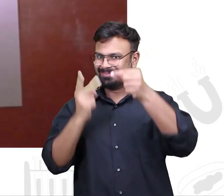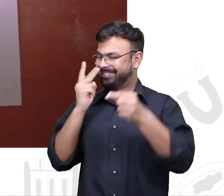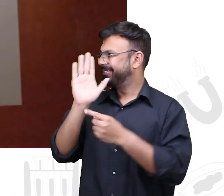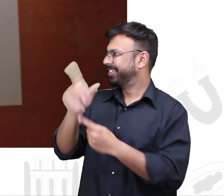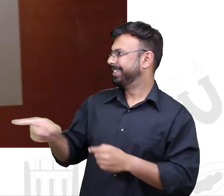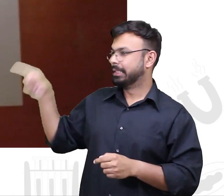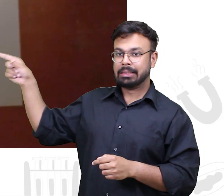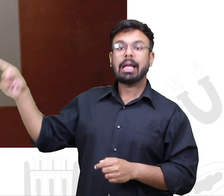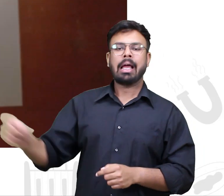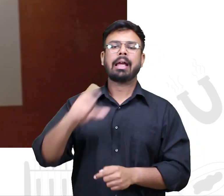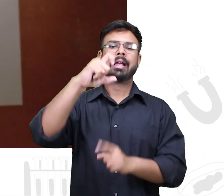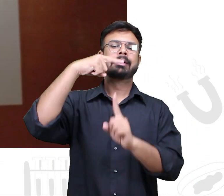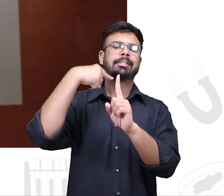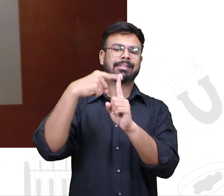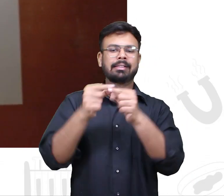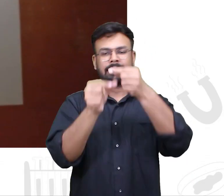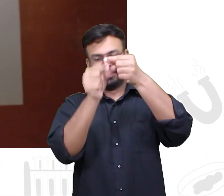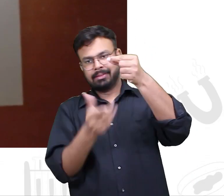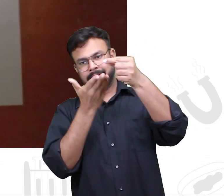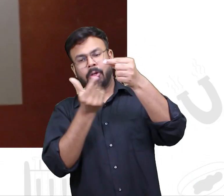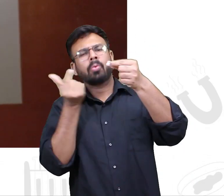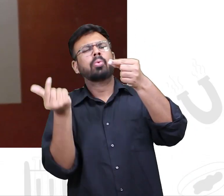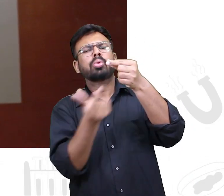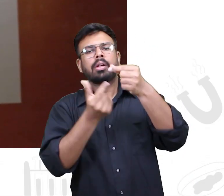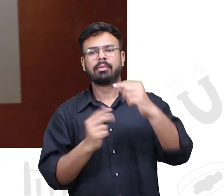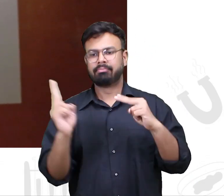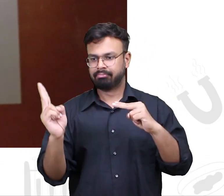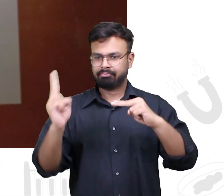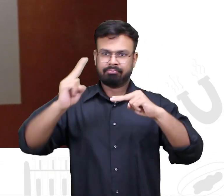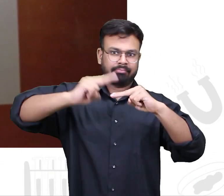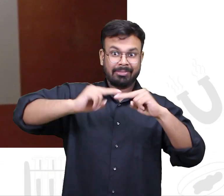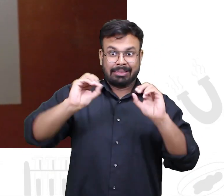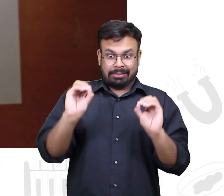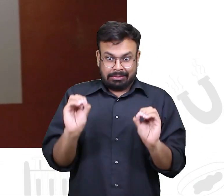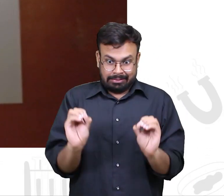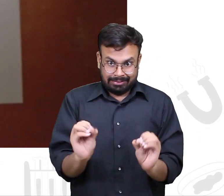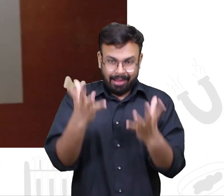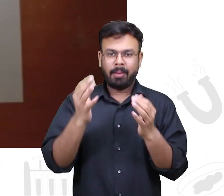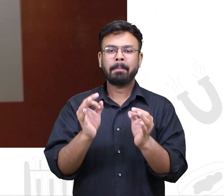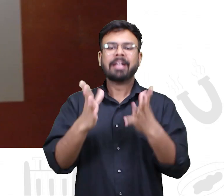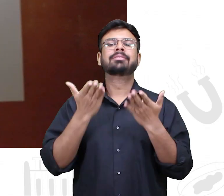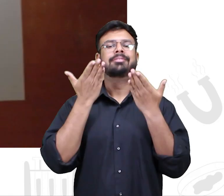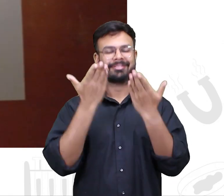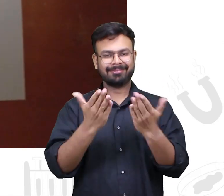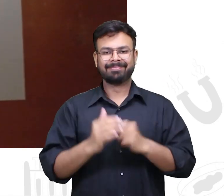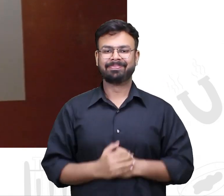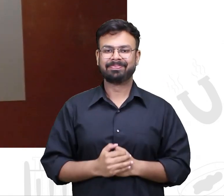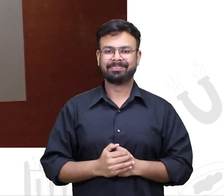the cathode, which is a platinum electrode, and this will be used to complete the circuit with anode and